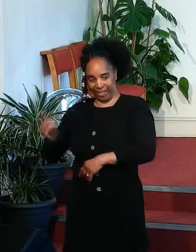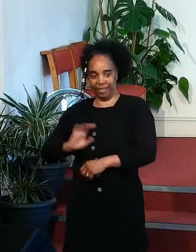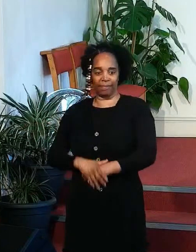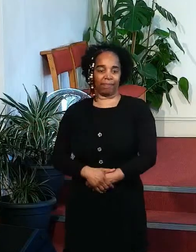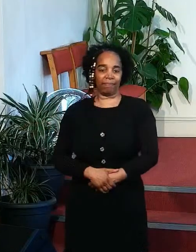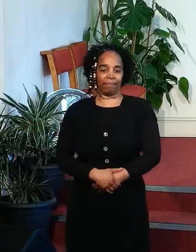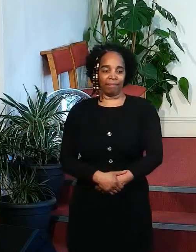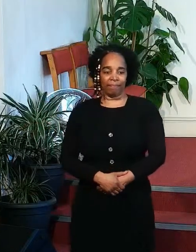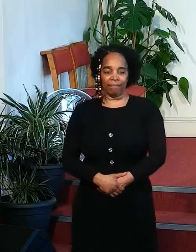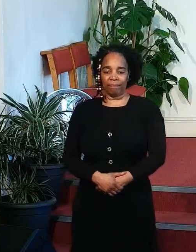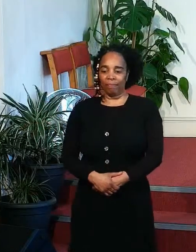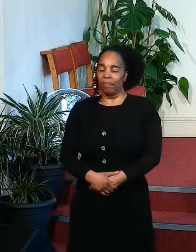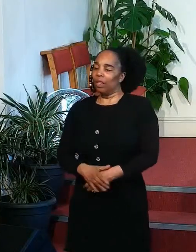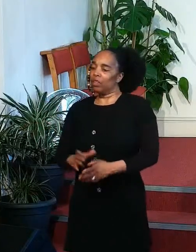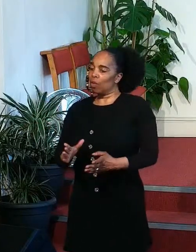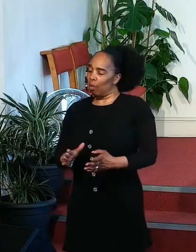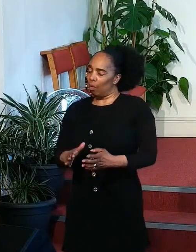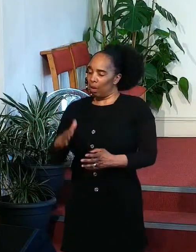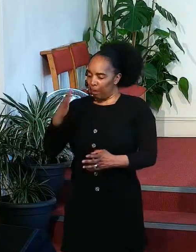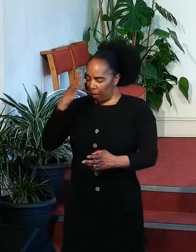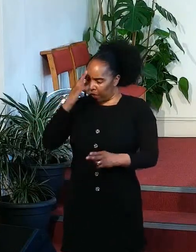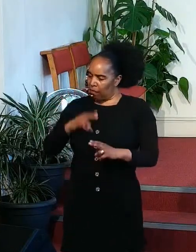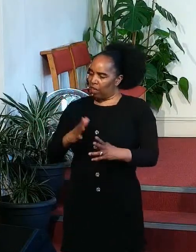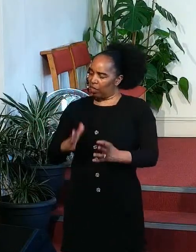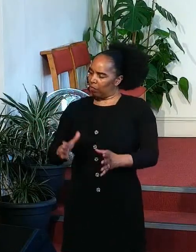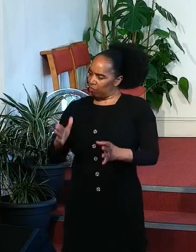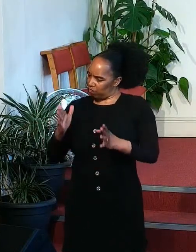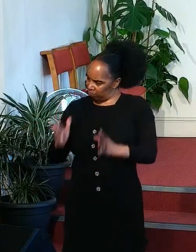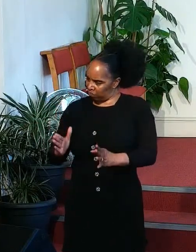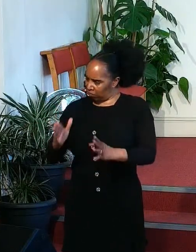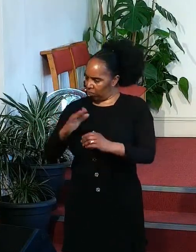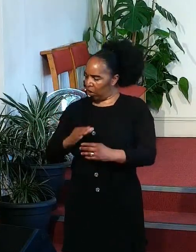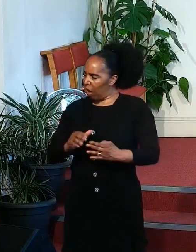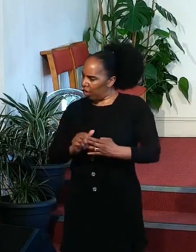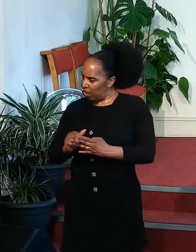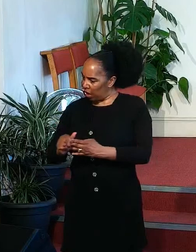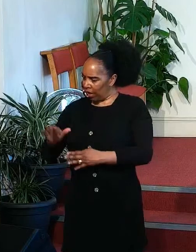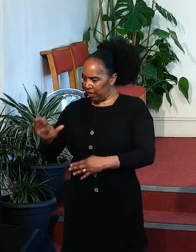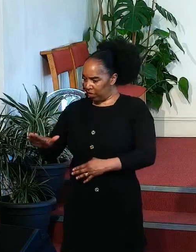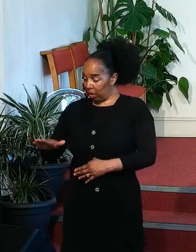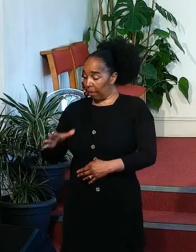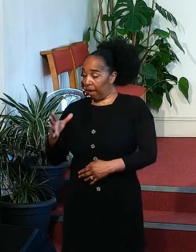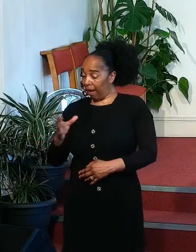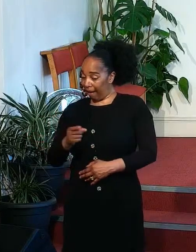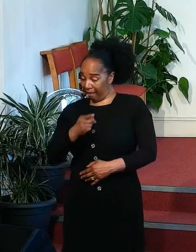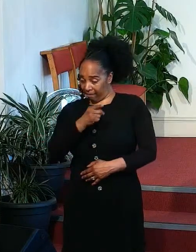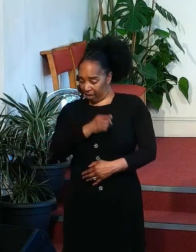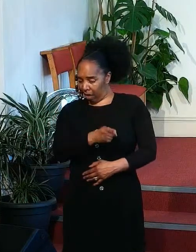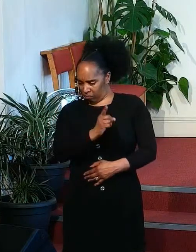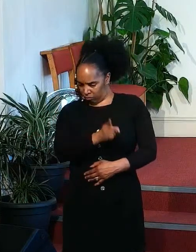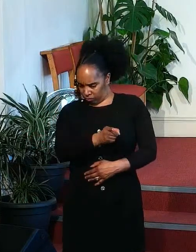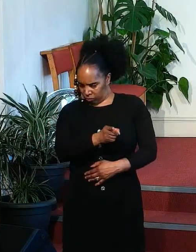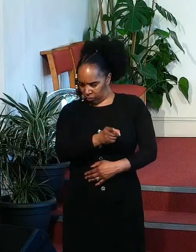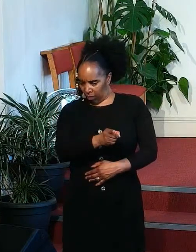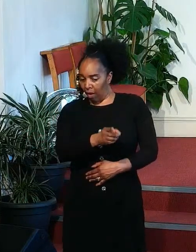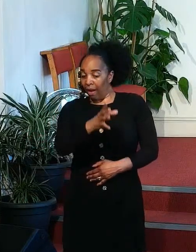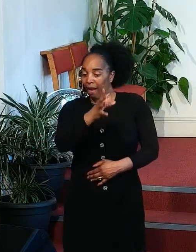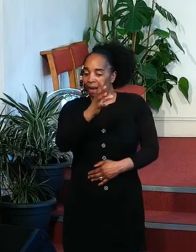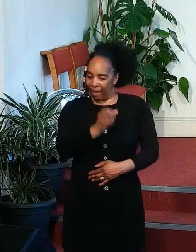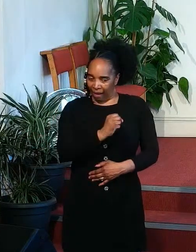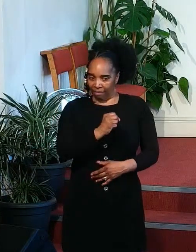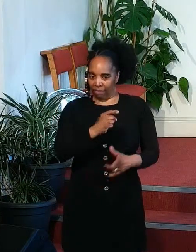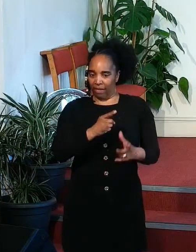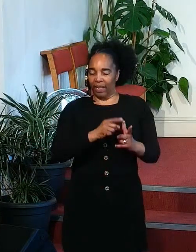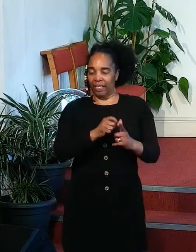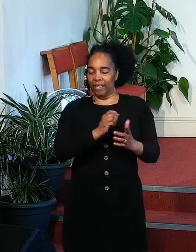not meaning that parents shouldn't be firm when guiding children, but if you have a child that you know has